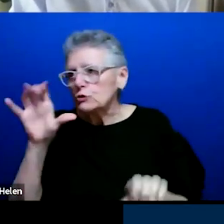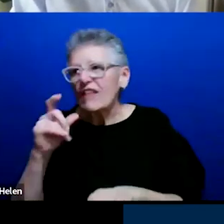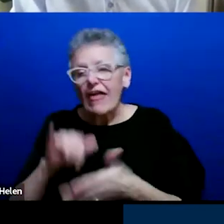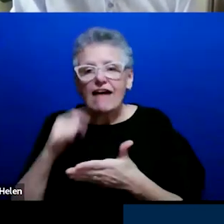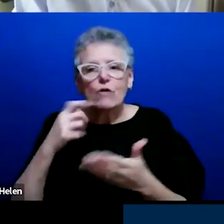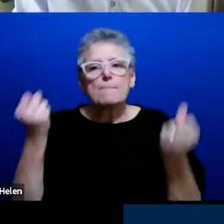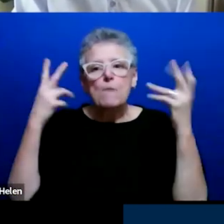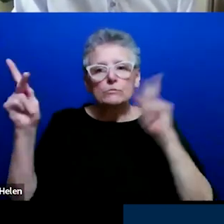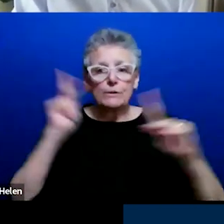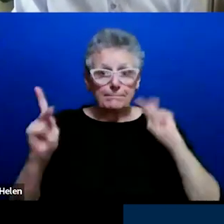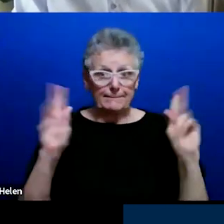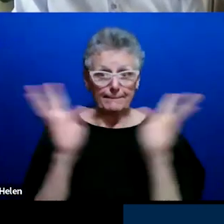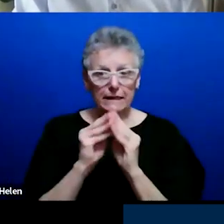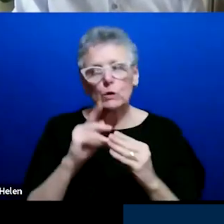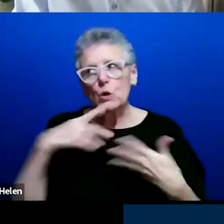very helpful.